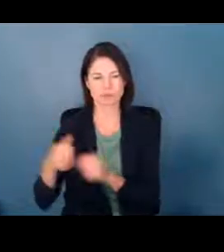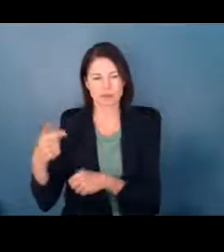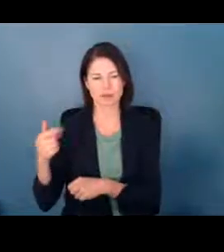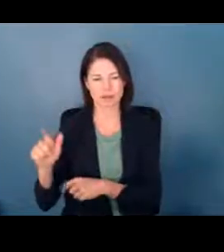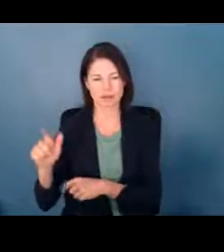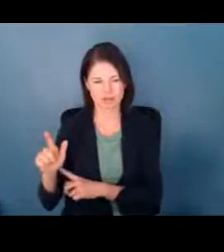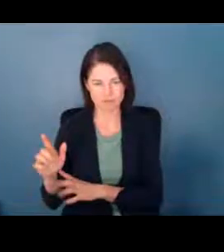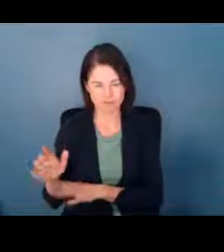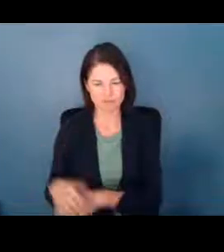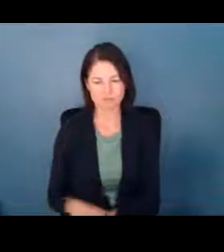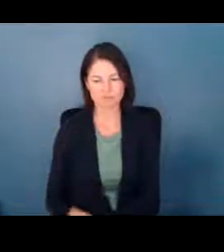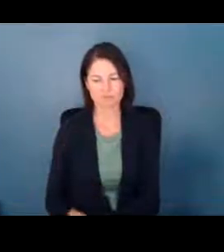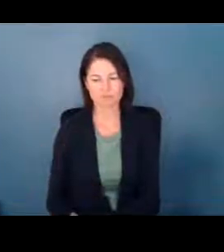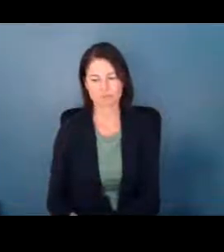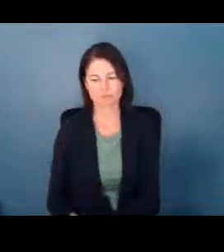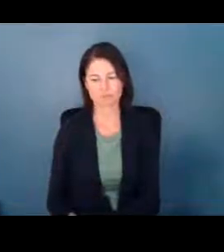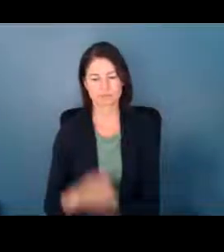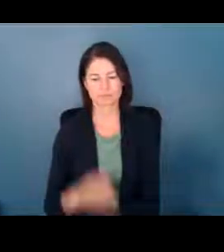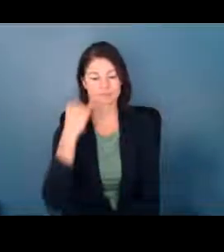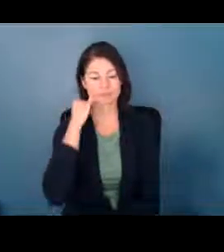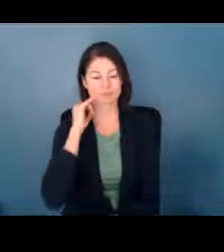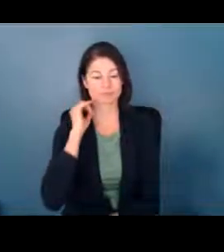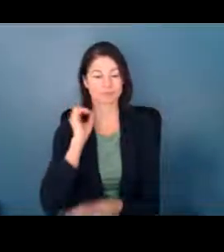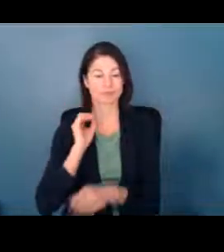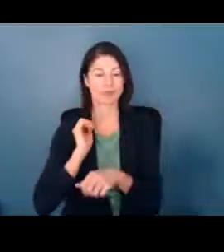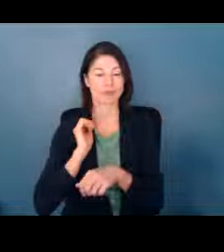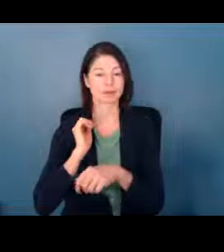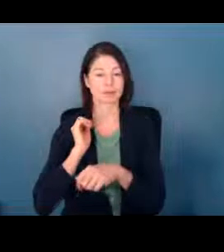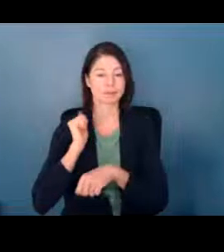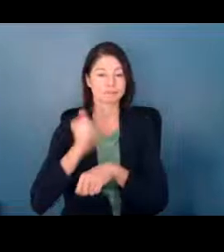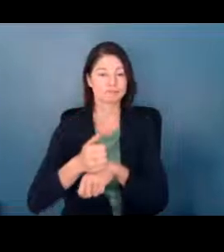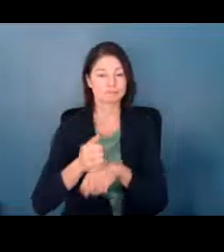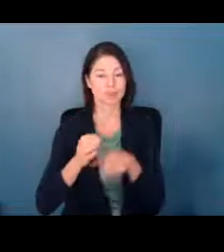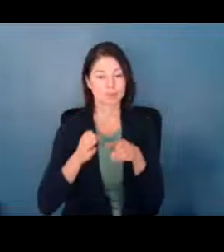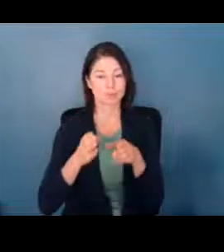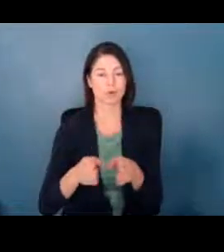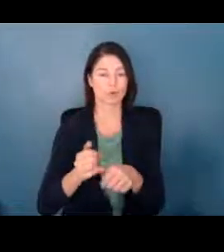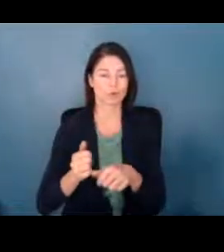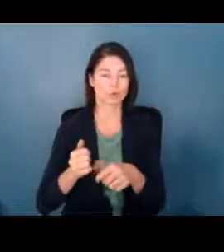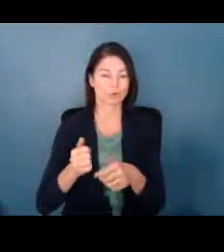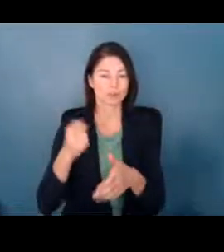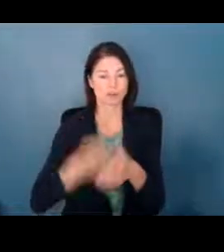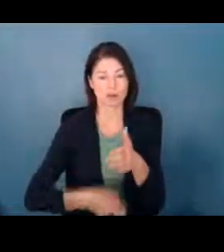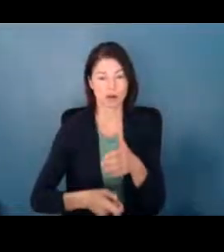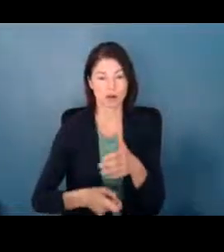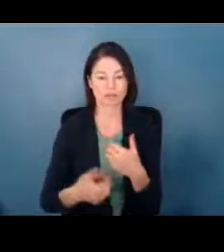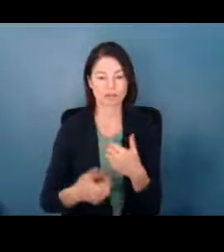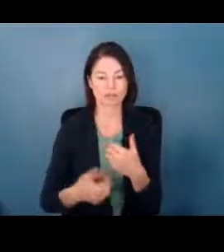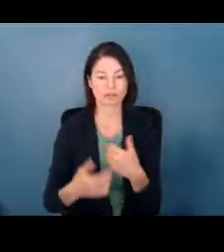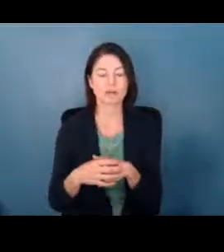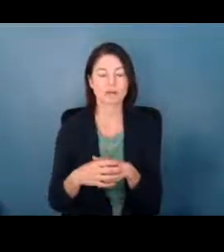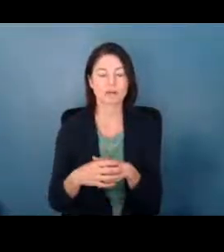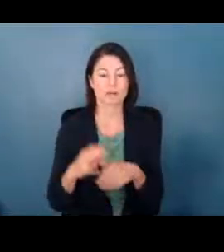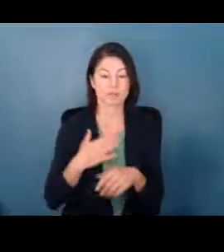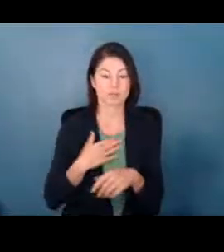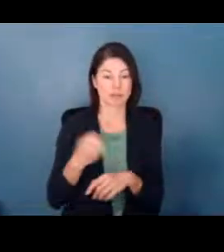to phase in a road charge statewide, because that's the plan right now, my understanding from the